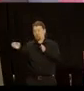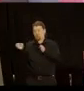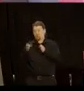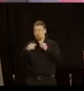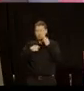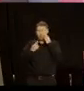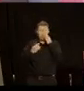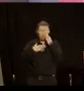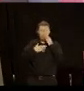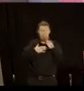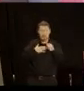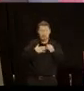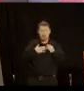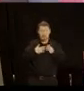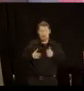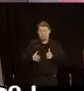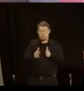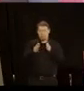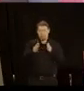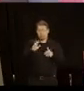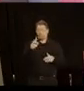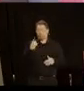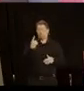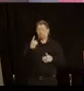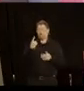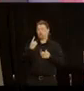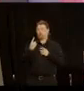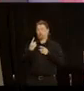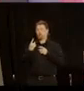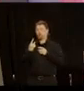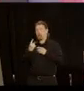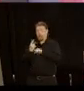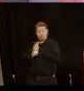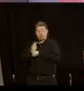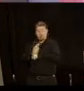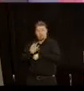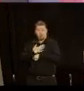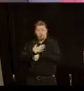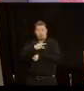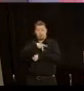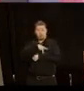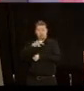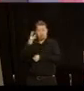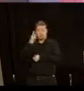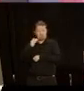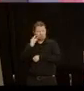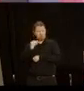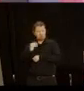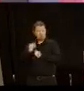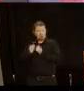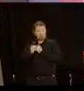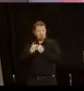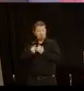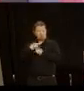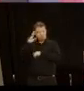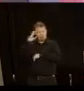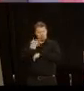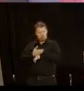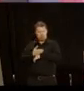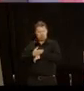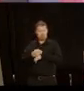my path is only informed by my own life experience, so all of you teach